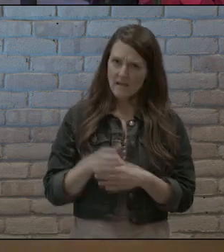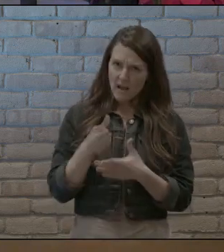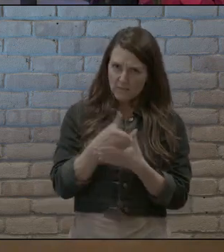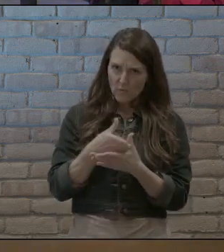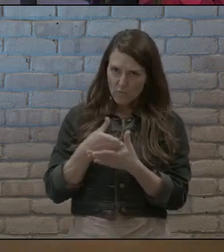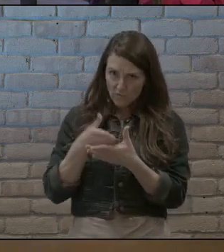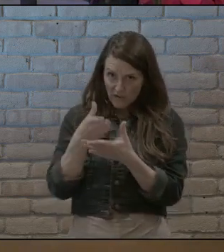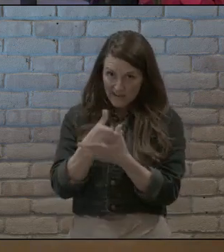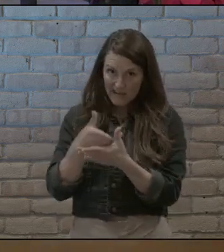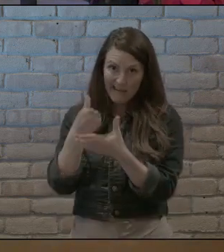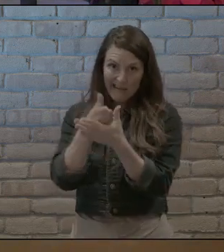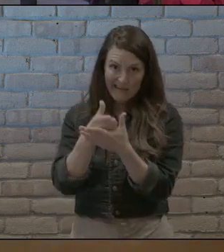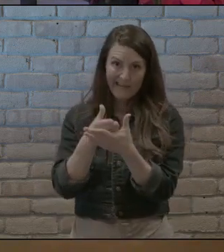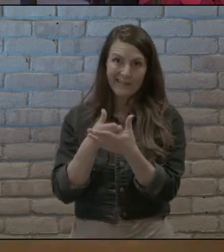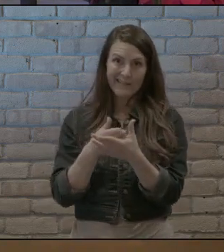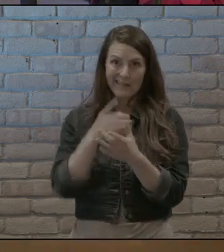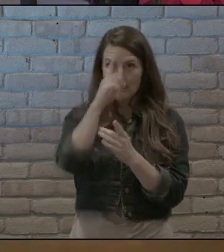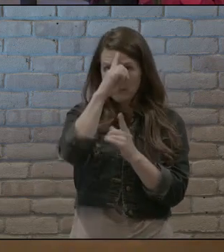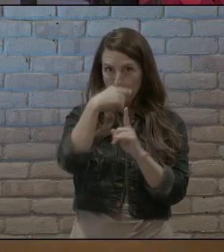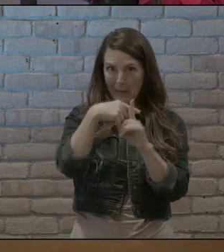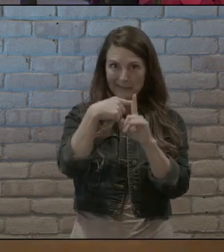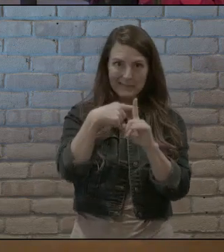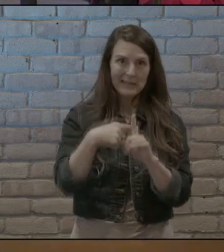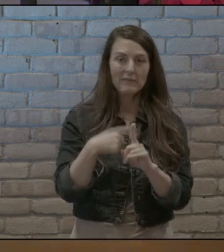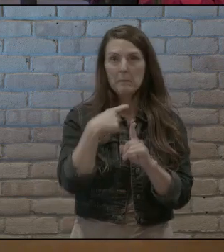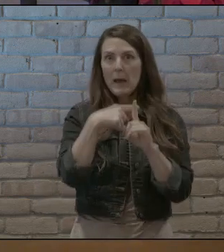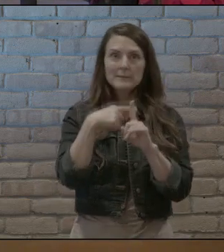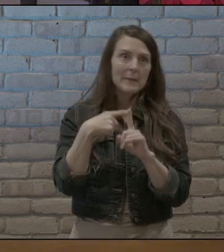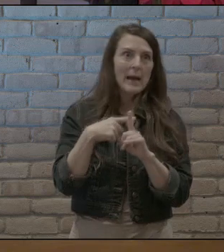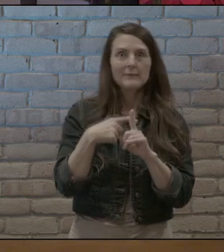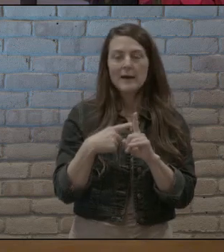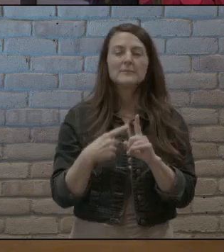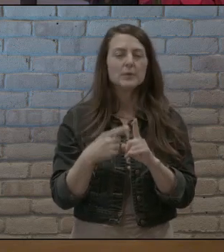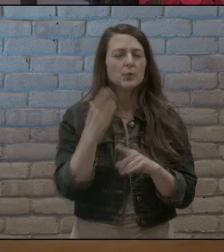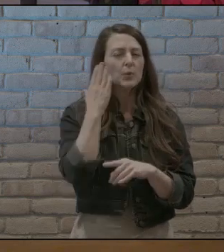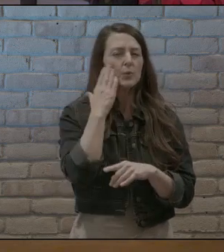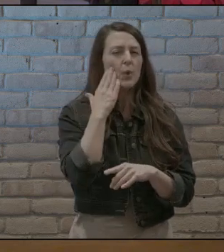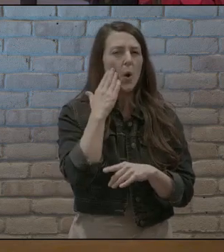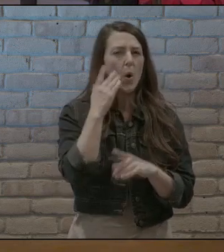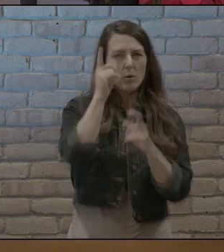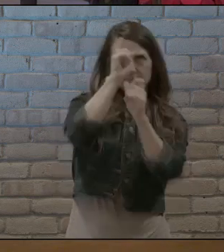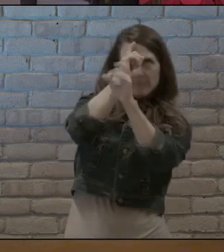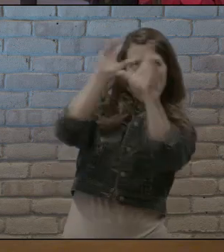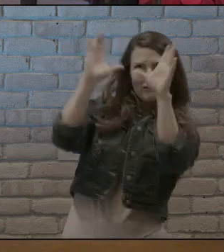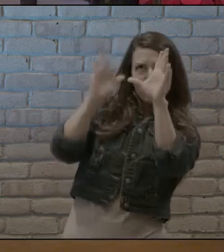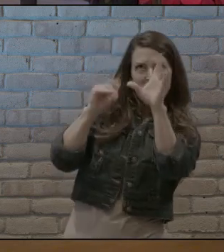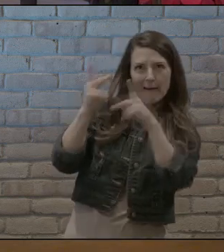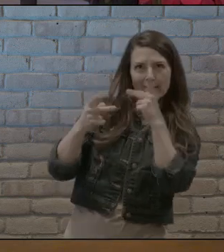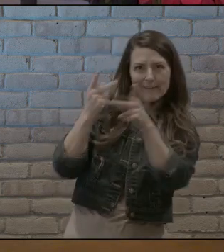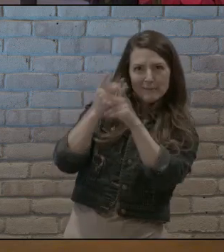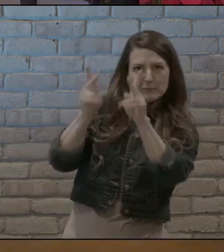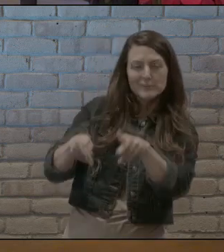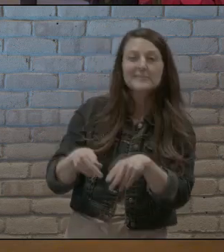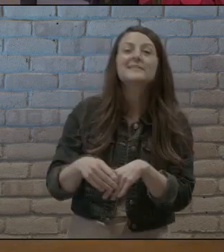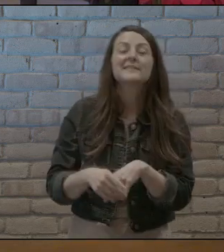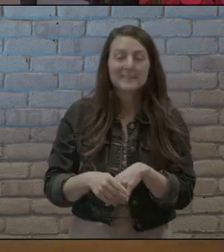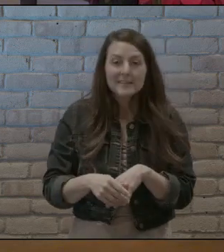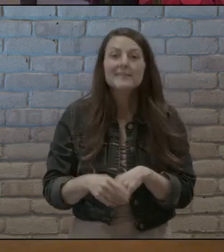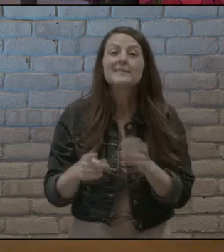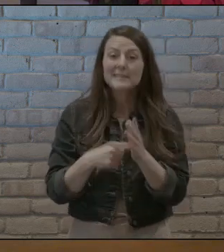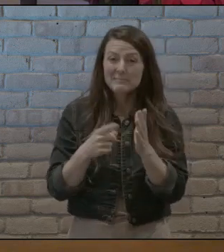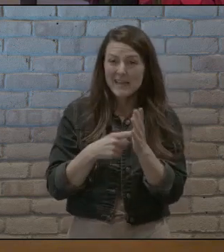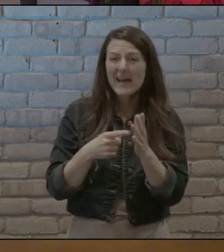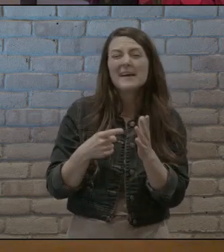Annoying positivity. You know exactly who I'm talking about, what I'm talking about. Sometimes when